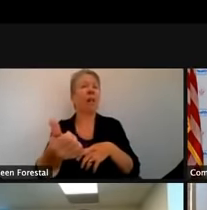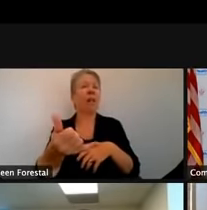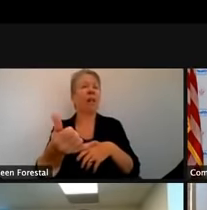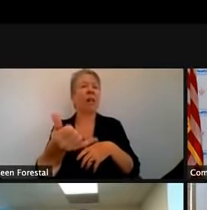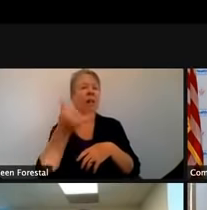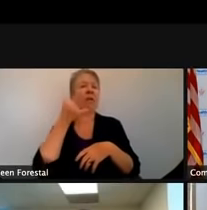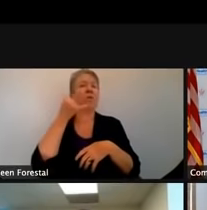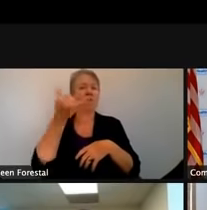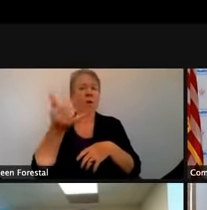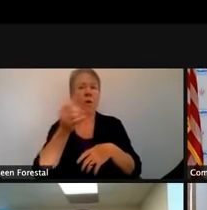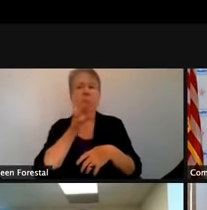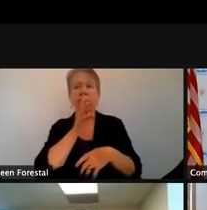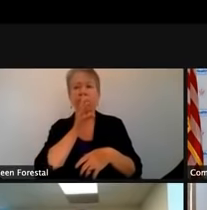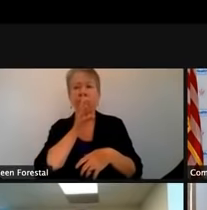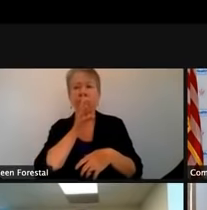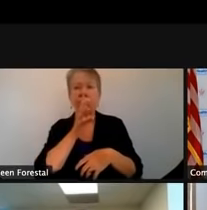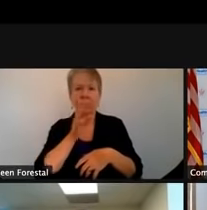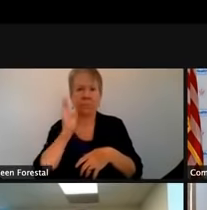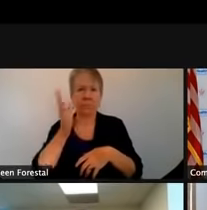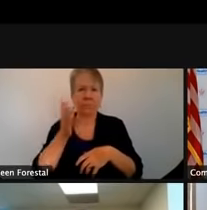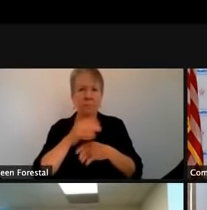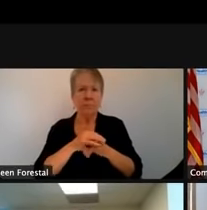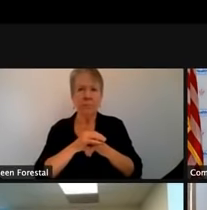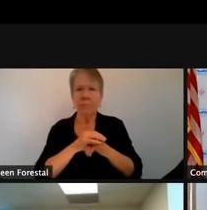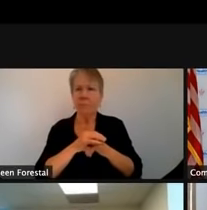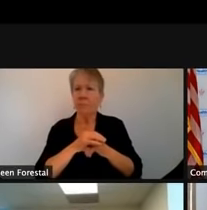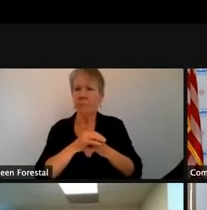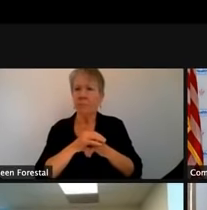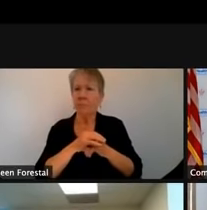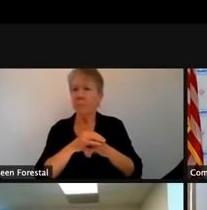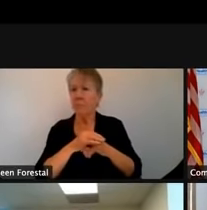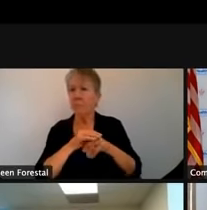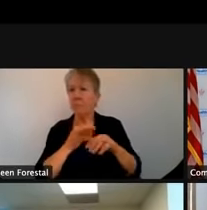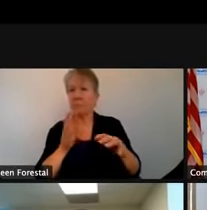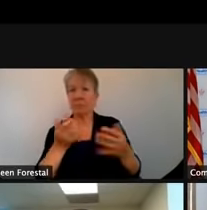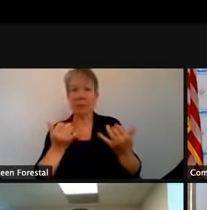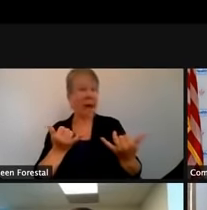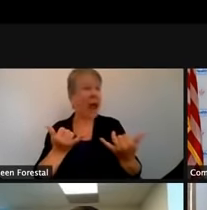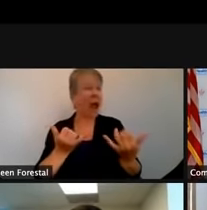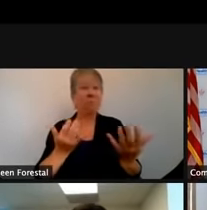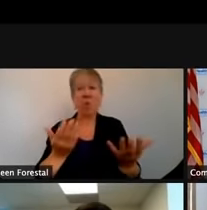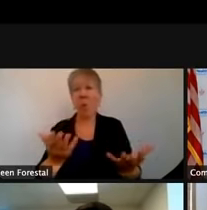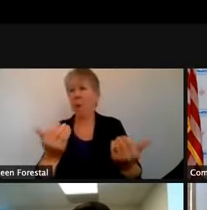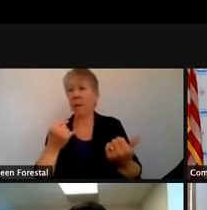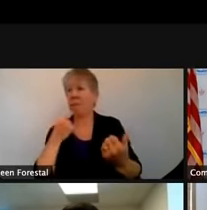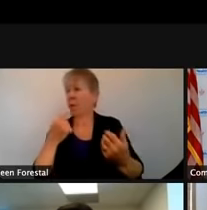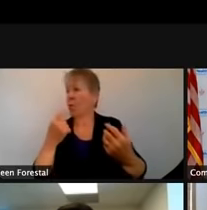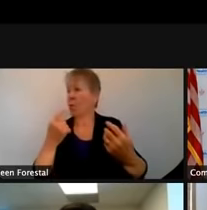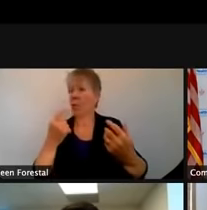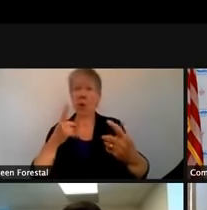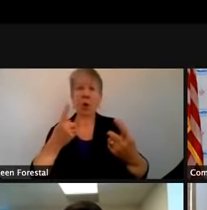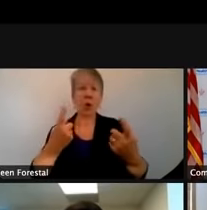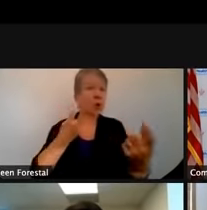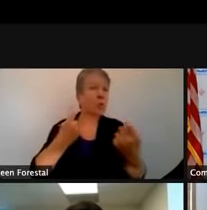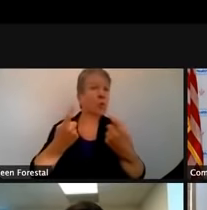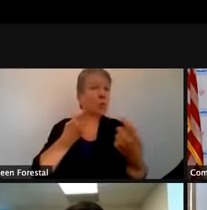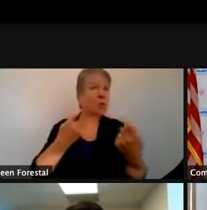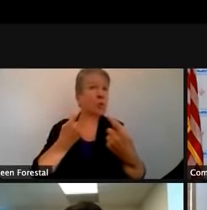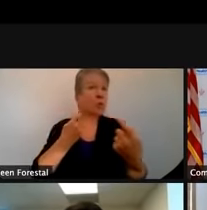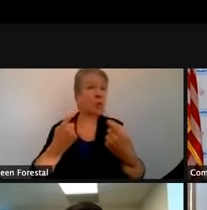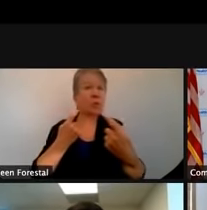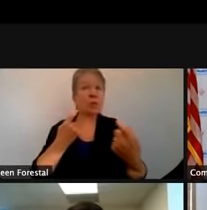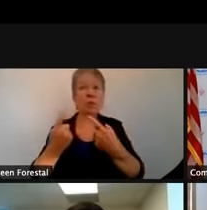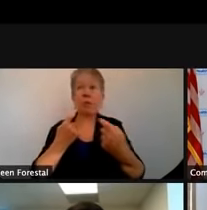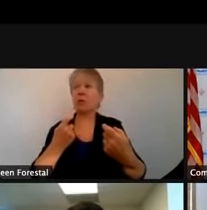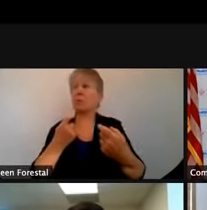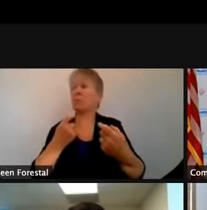don't mind. And maybe we'll start taking a couple of questions that are not health related while Judy gets a phone connection.